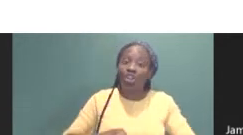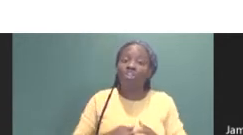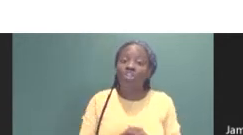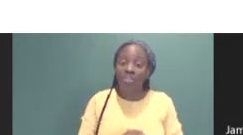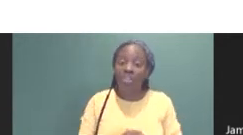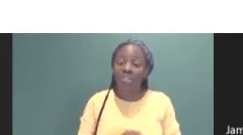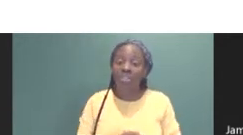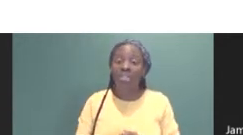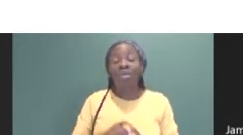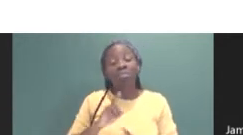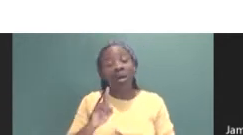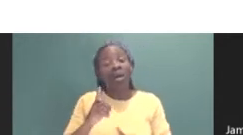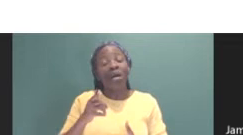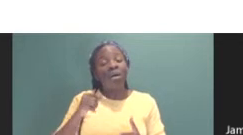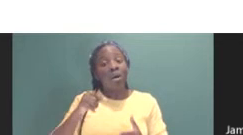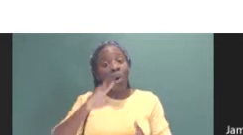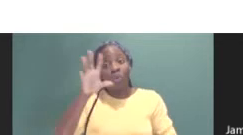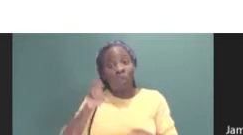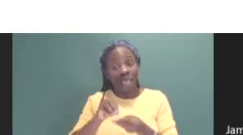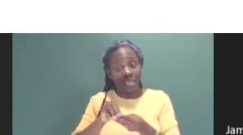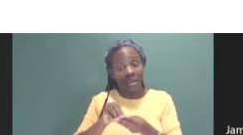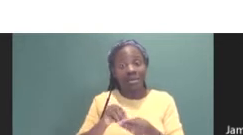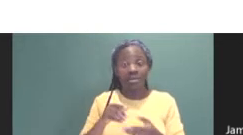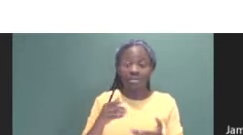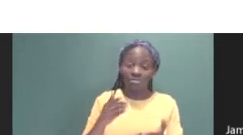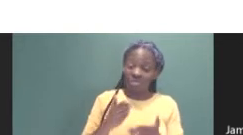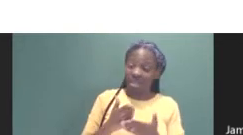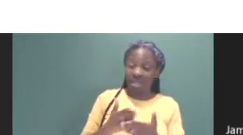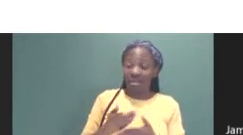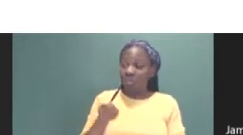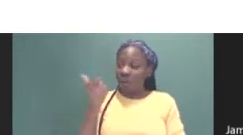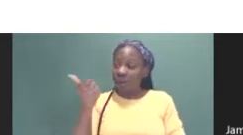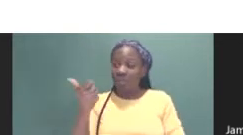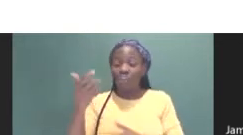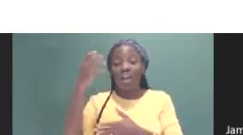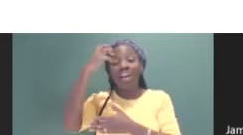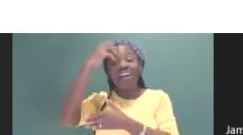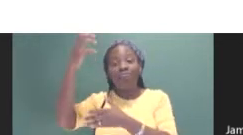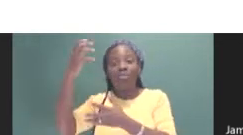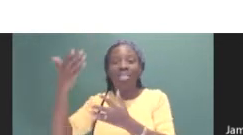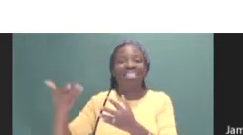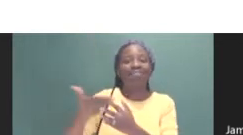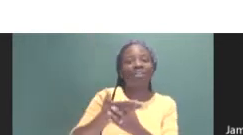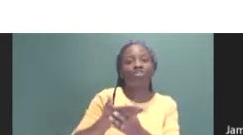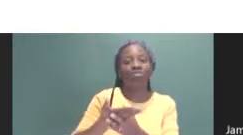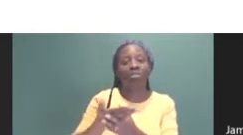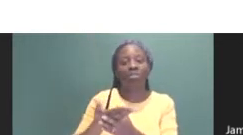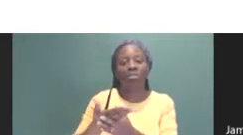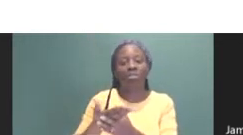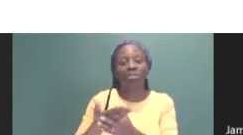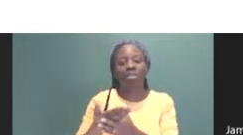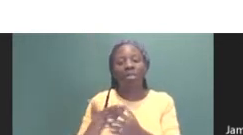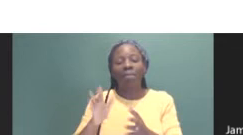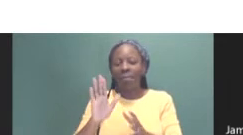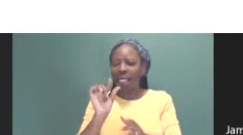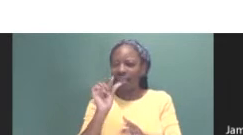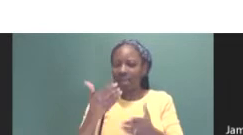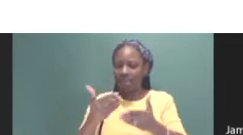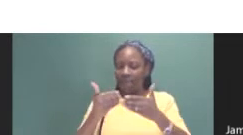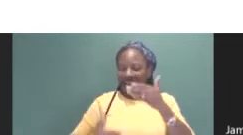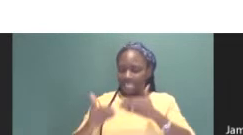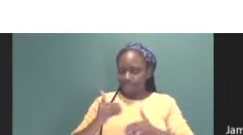findings, we found that there were very little government interventions. Maybe I must just backtrack quickly. The